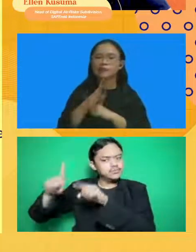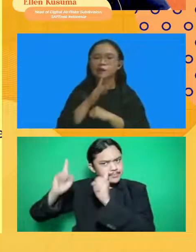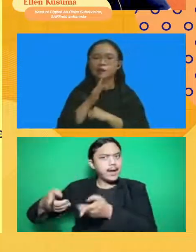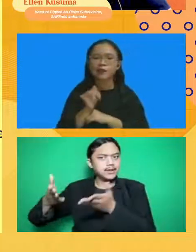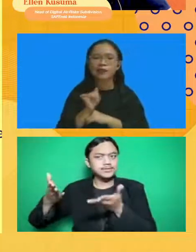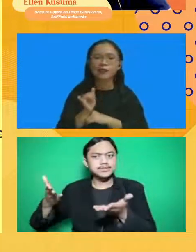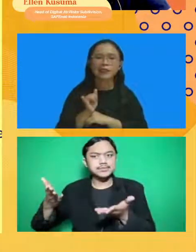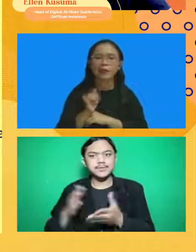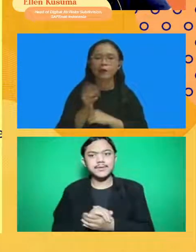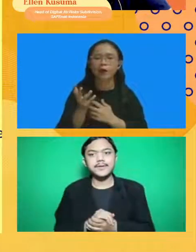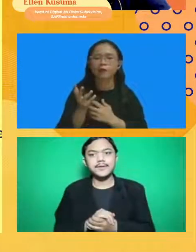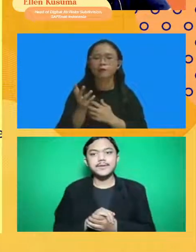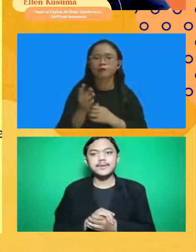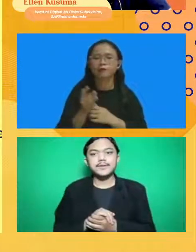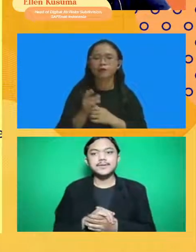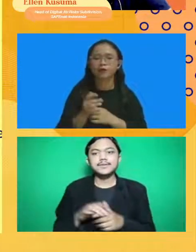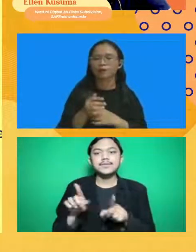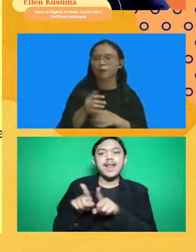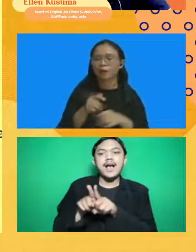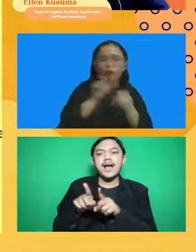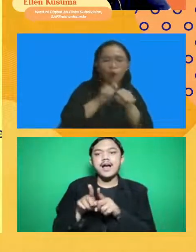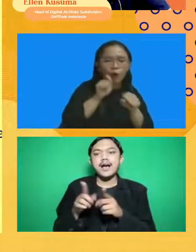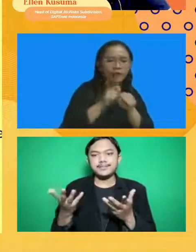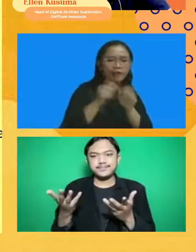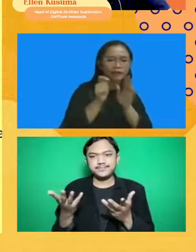under some revealing